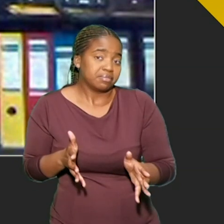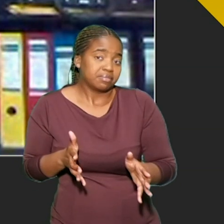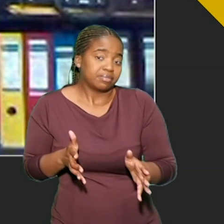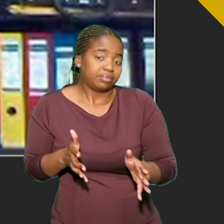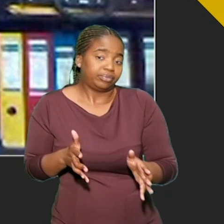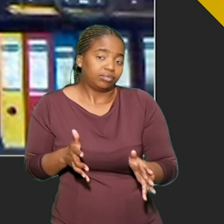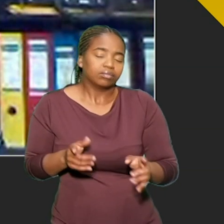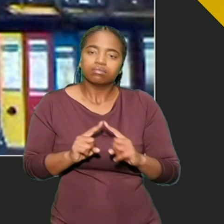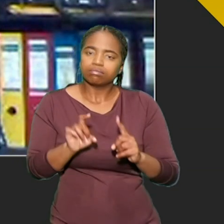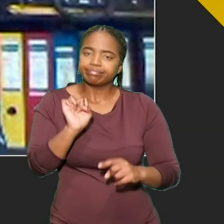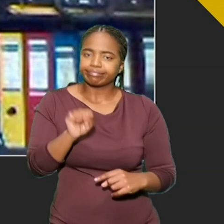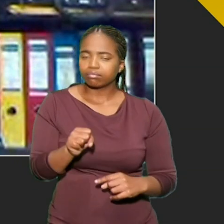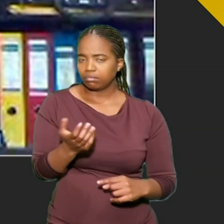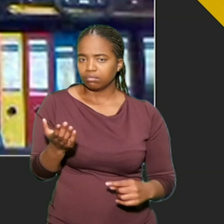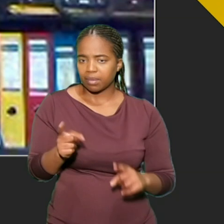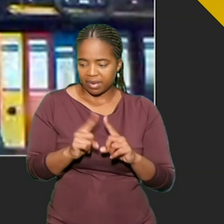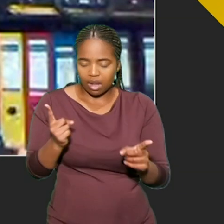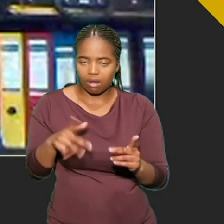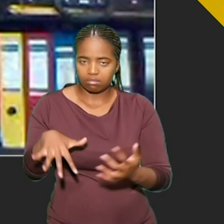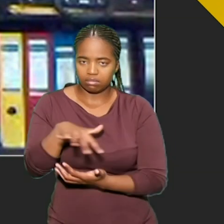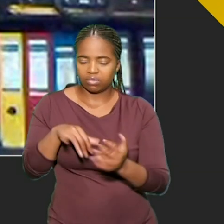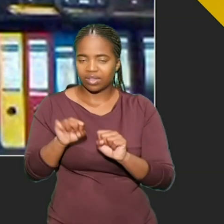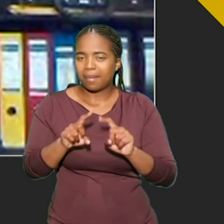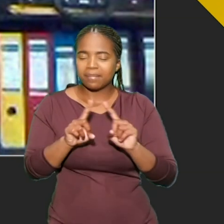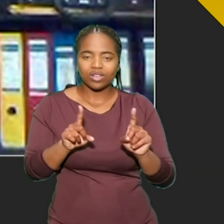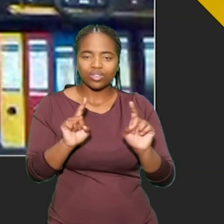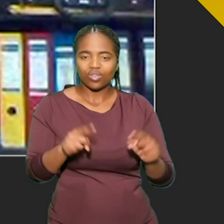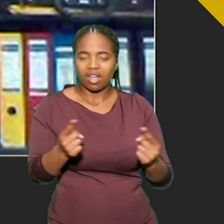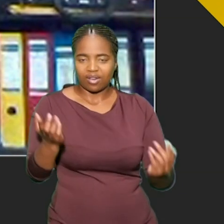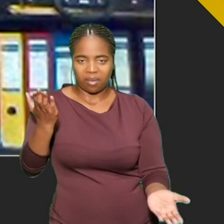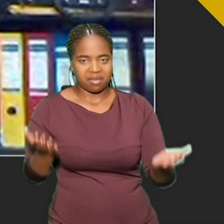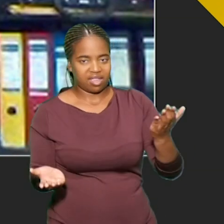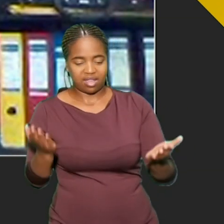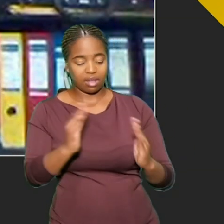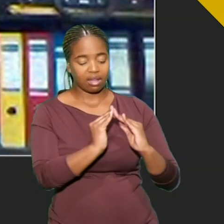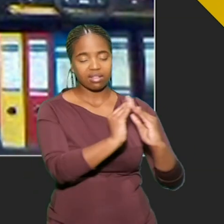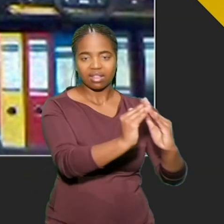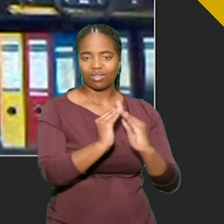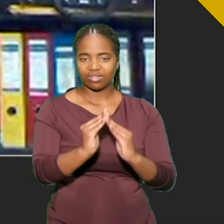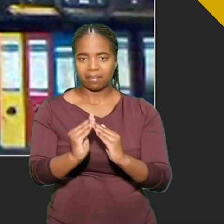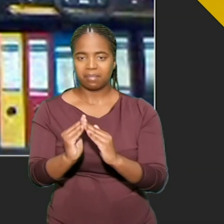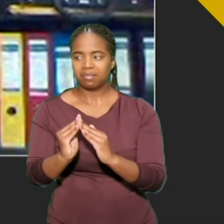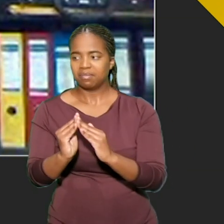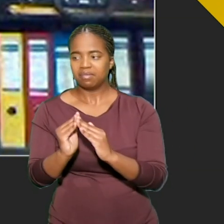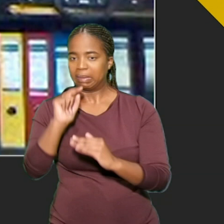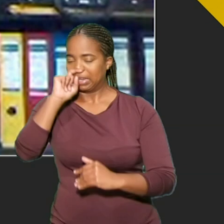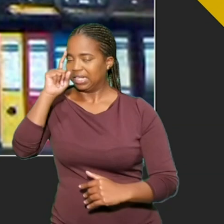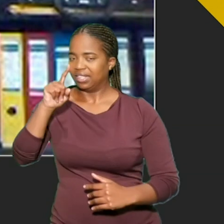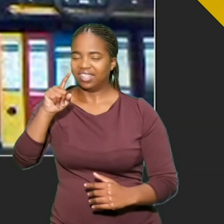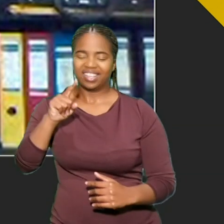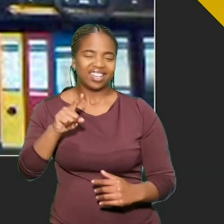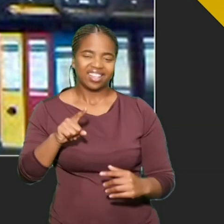Who are 10% of our population. So you can't really compare and say it finally is fine. The fact